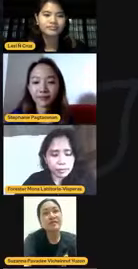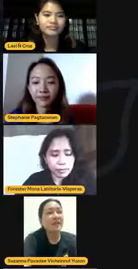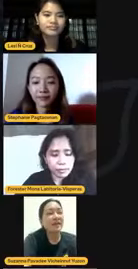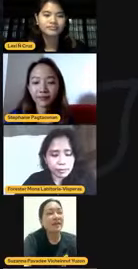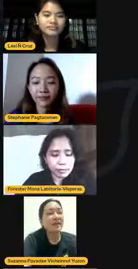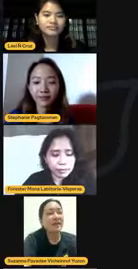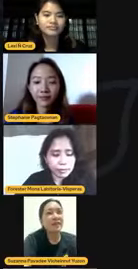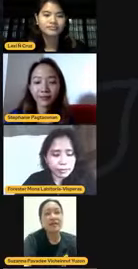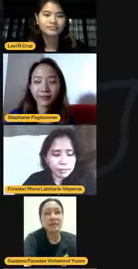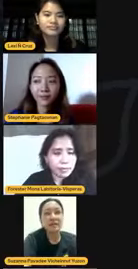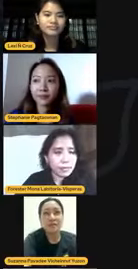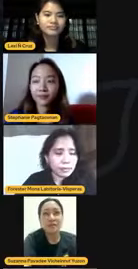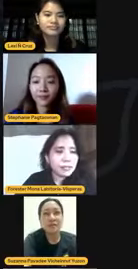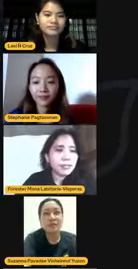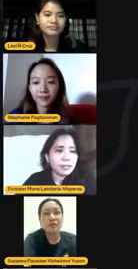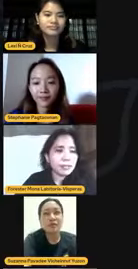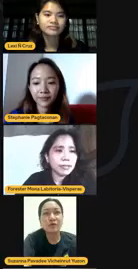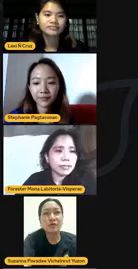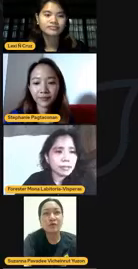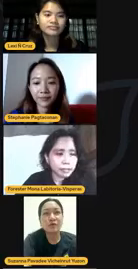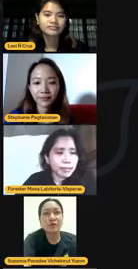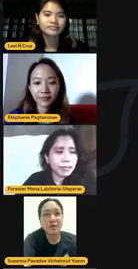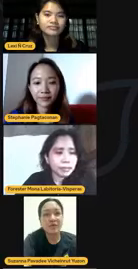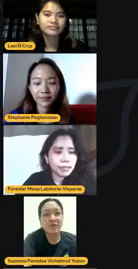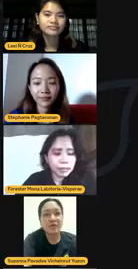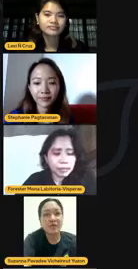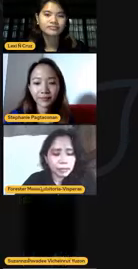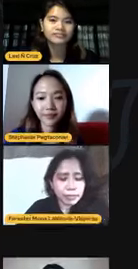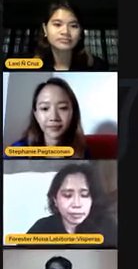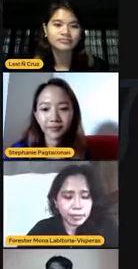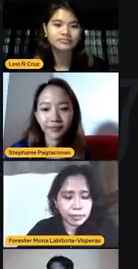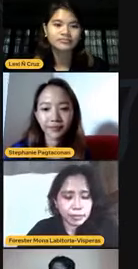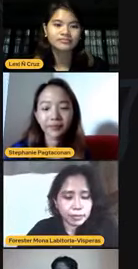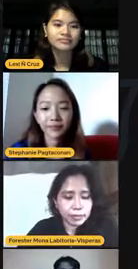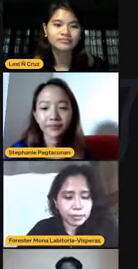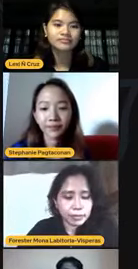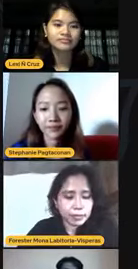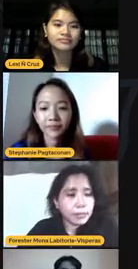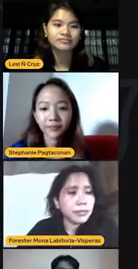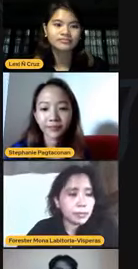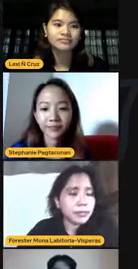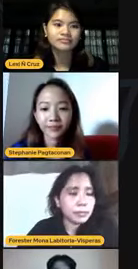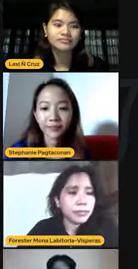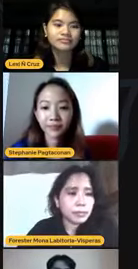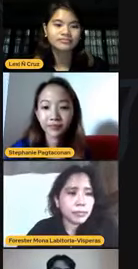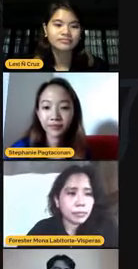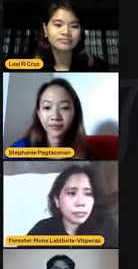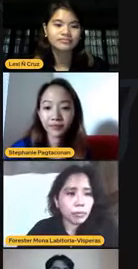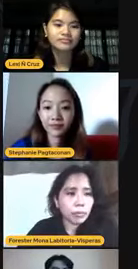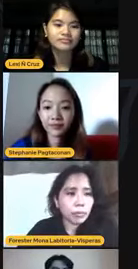okay, you know, even we don't always include everybody, you know,